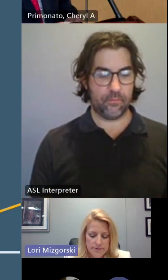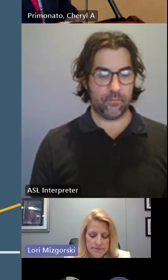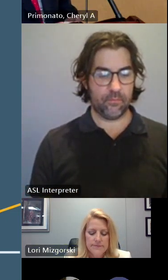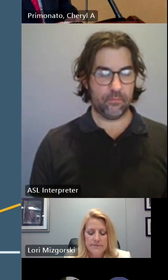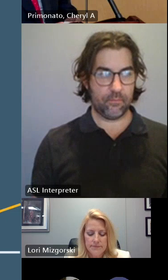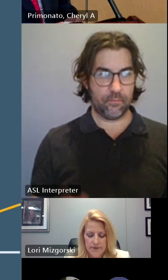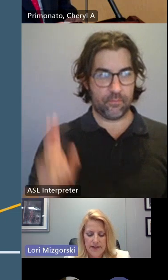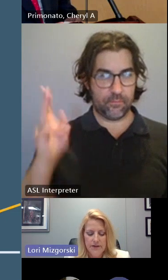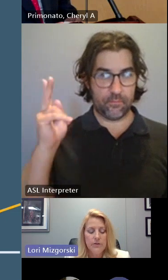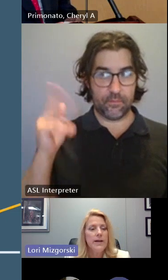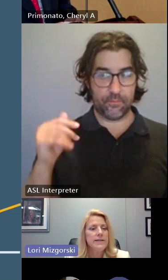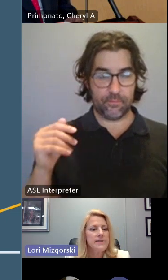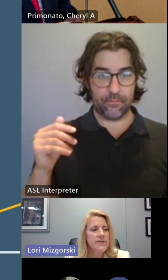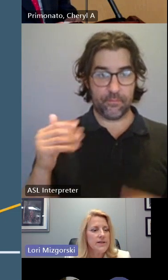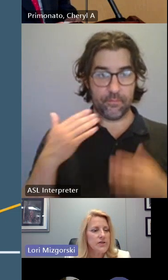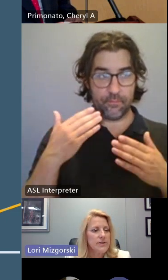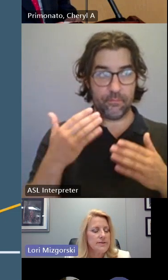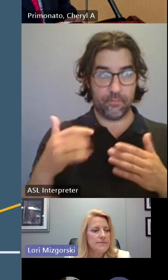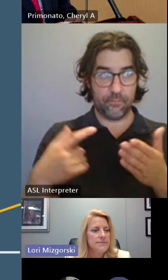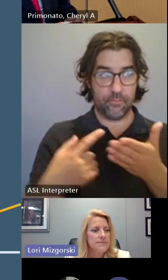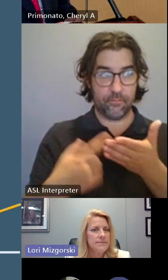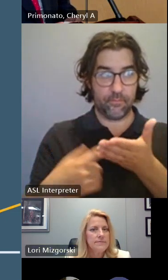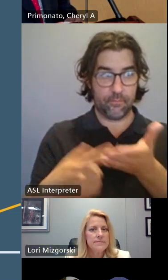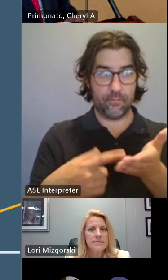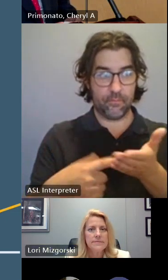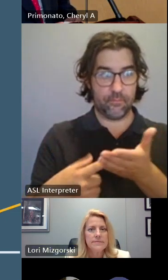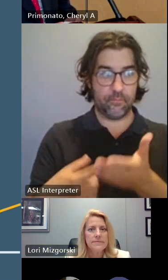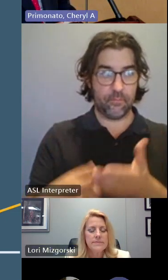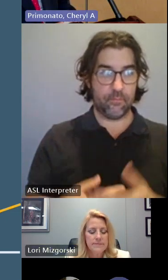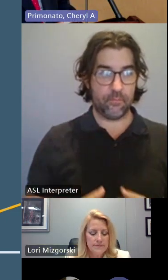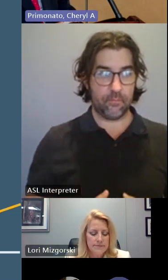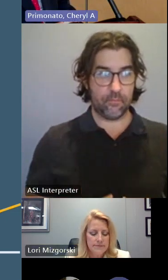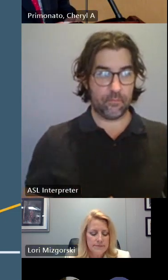Second. Thank you. Any discussion?